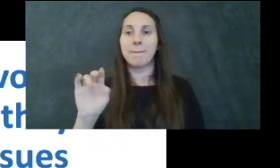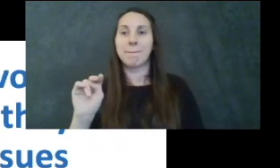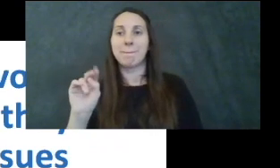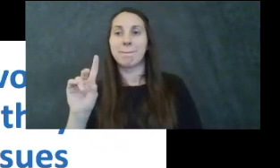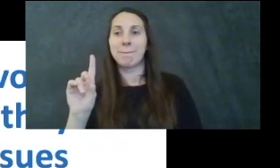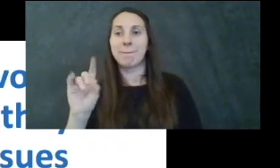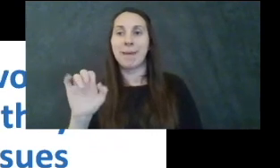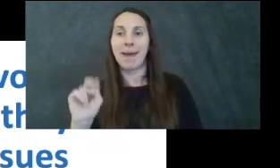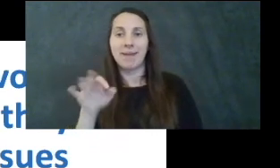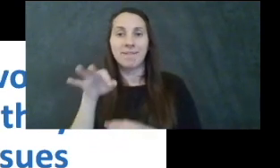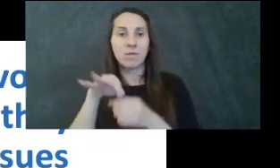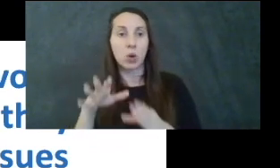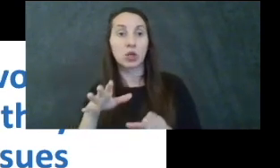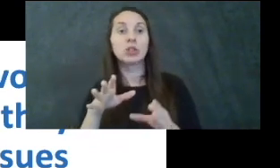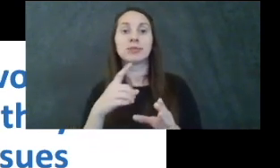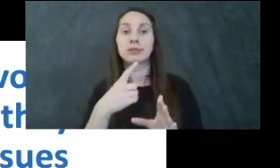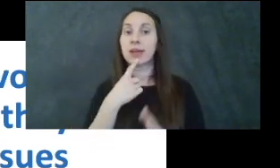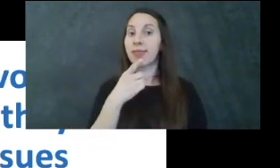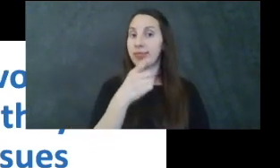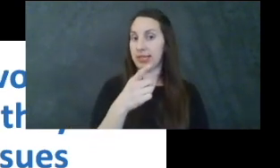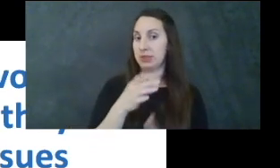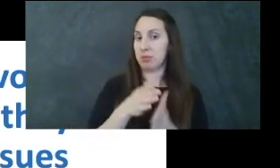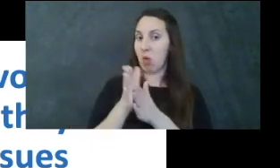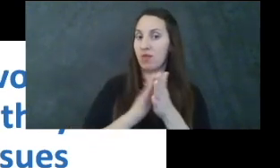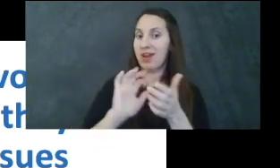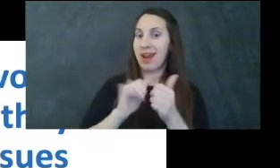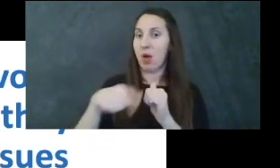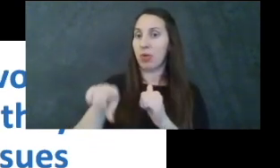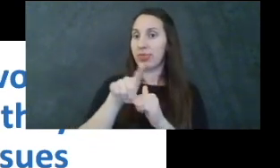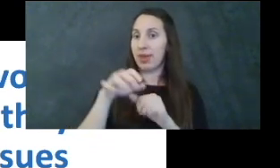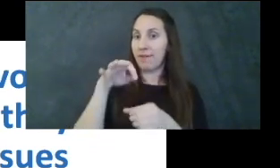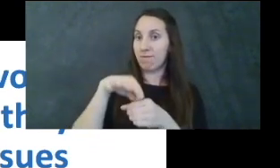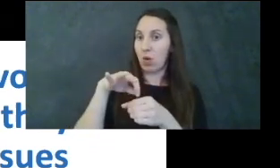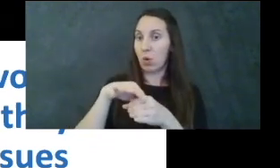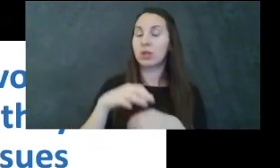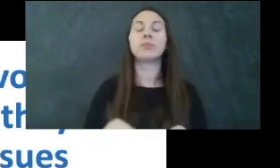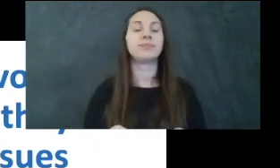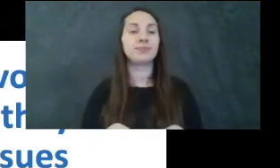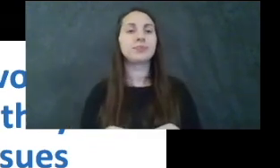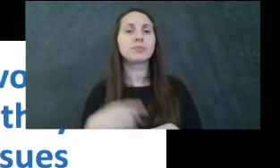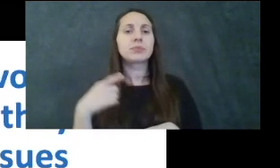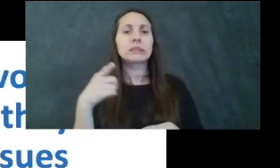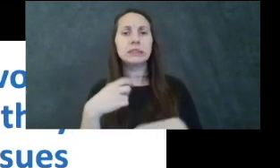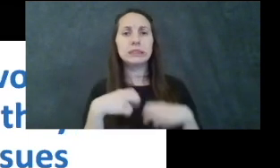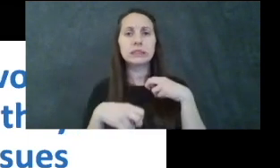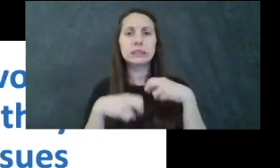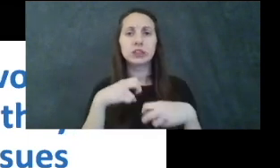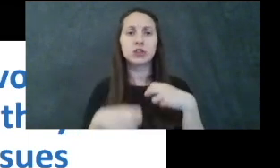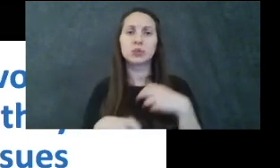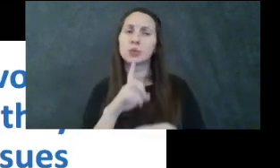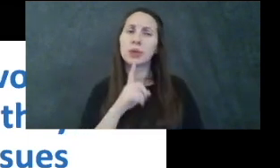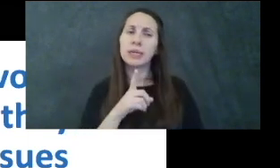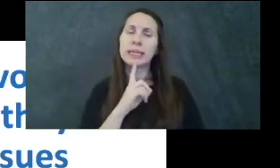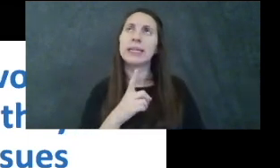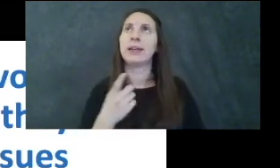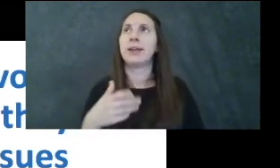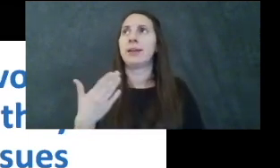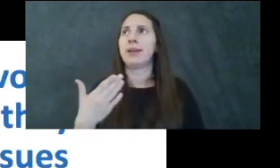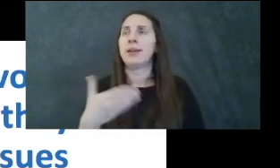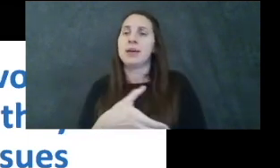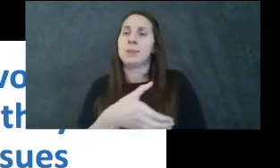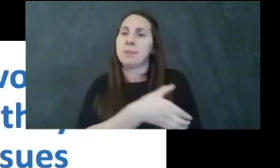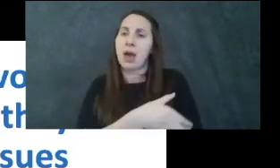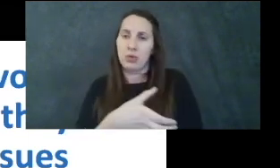voted and that they motivated how they personally voted. This is an issue that is really powerful